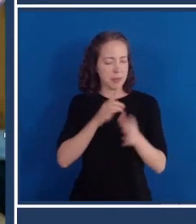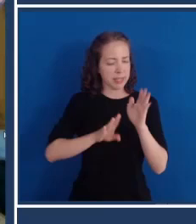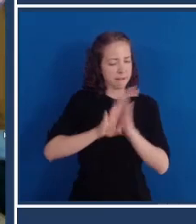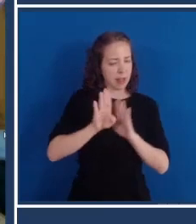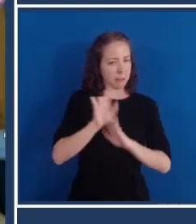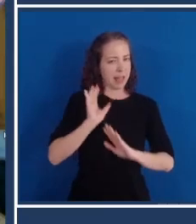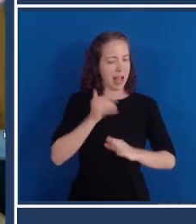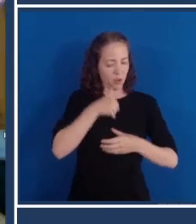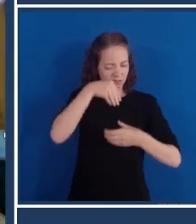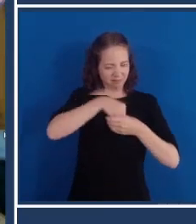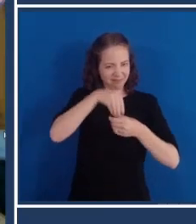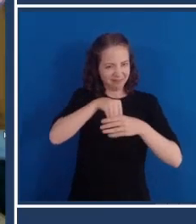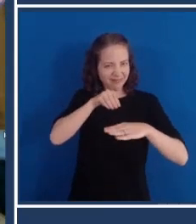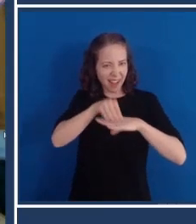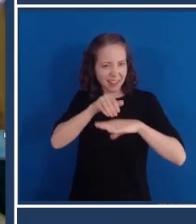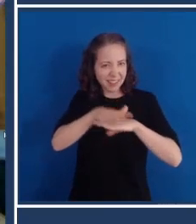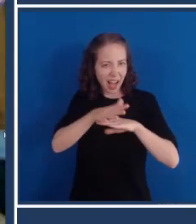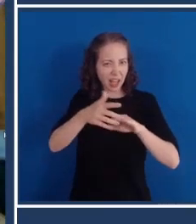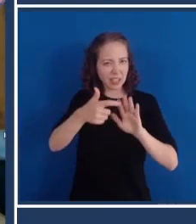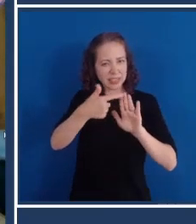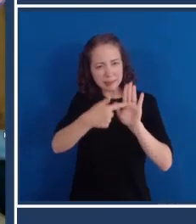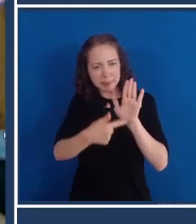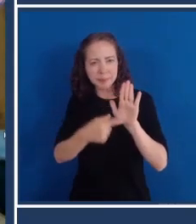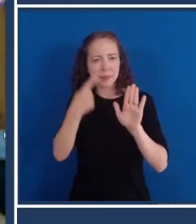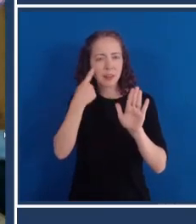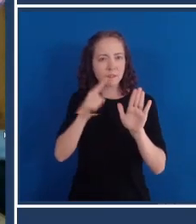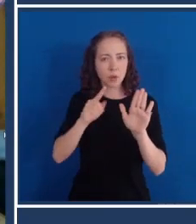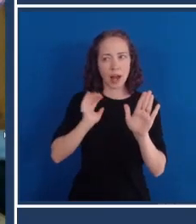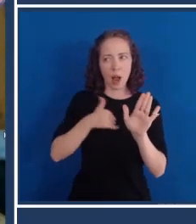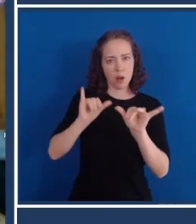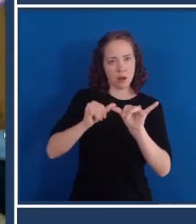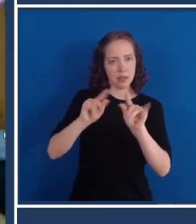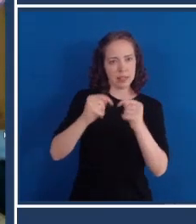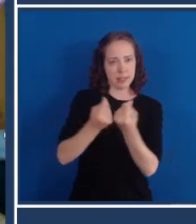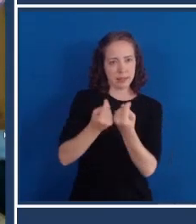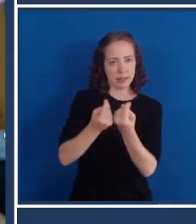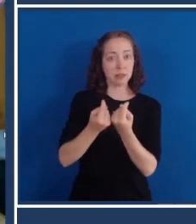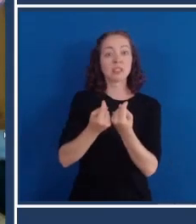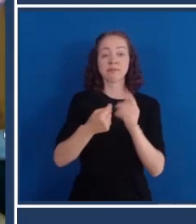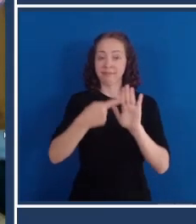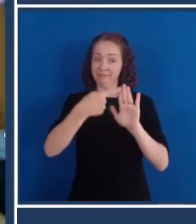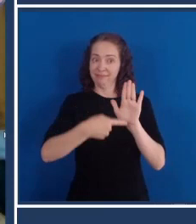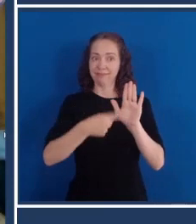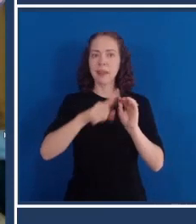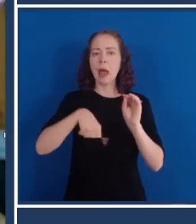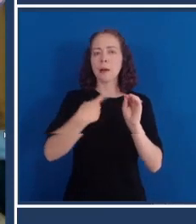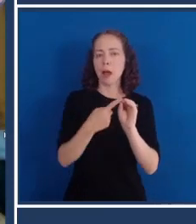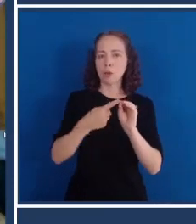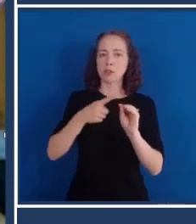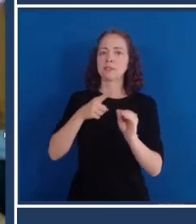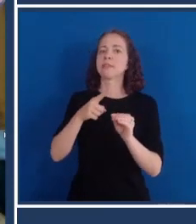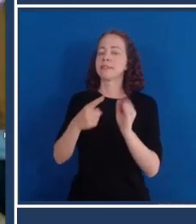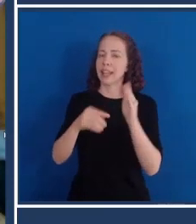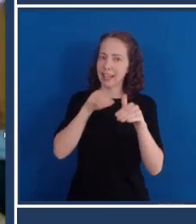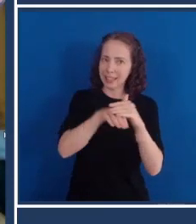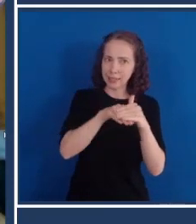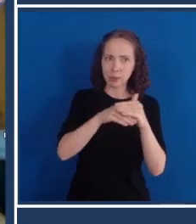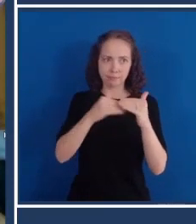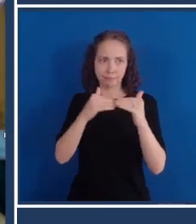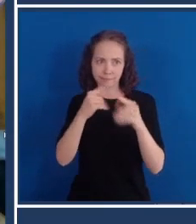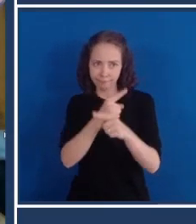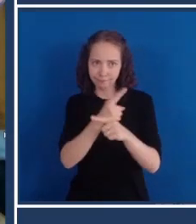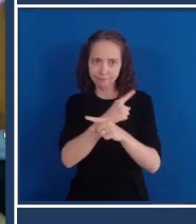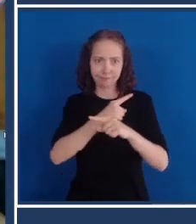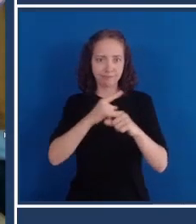our engineering teams about responsible and inclusive AI. And a lot of the research that I discussed from my